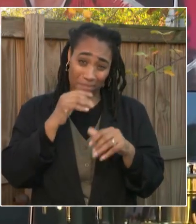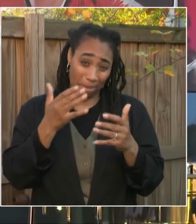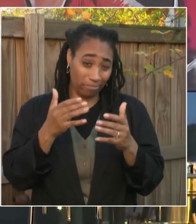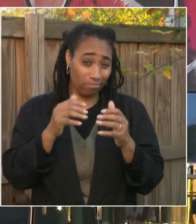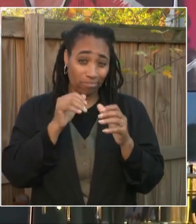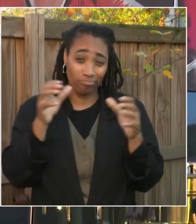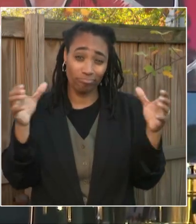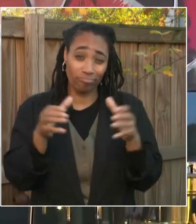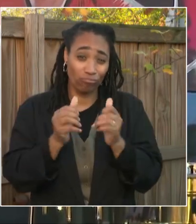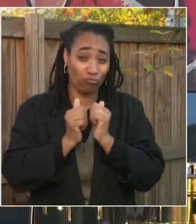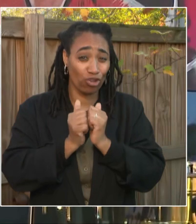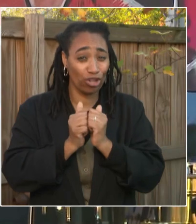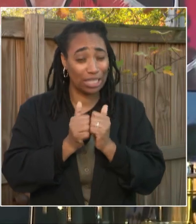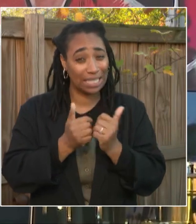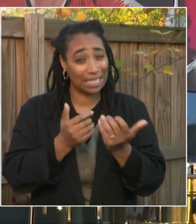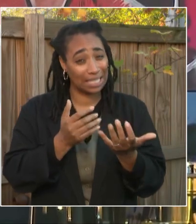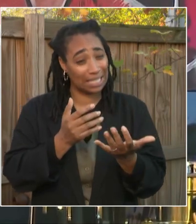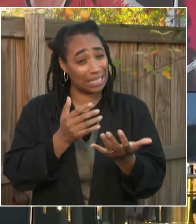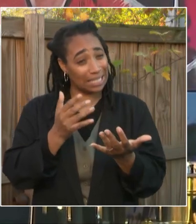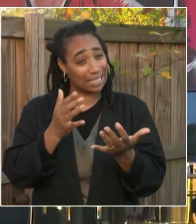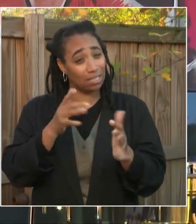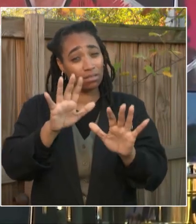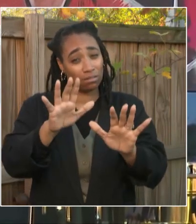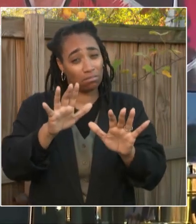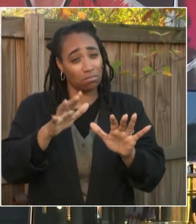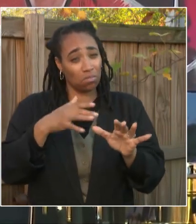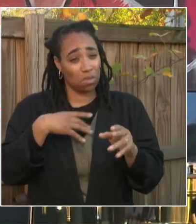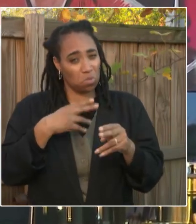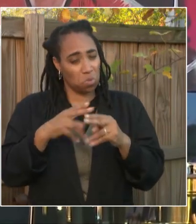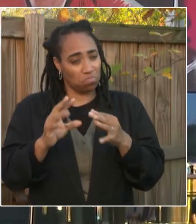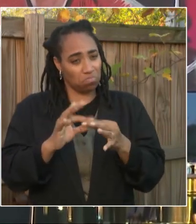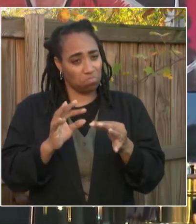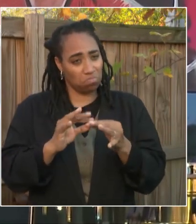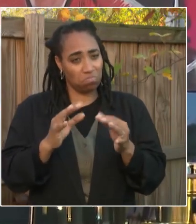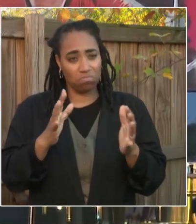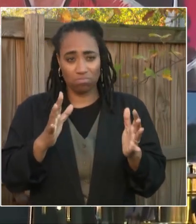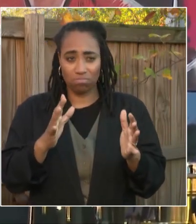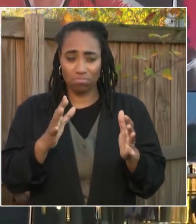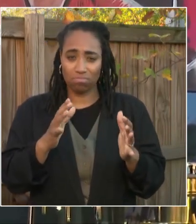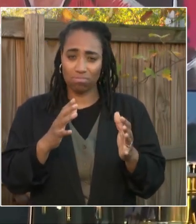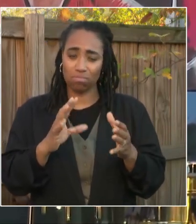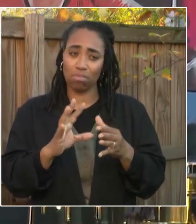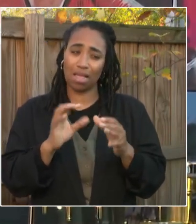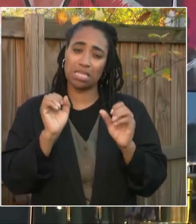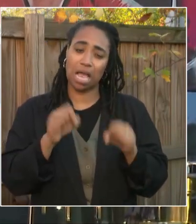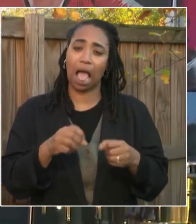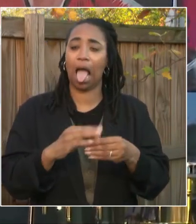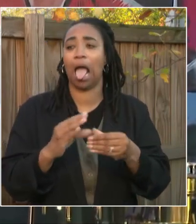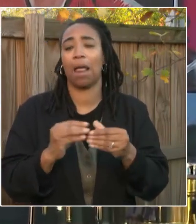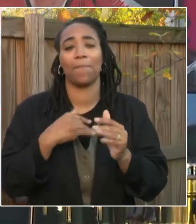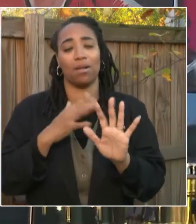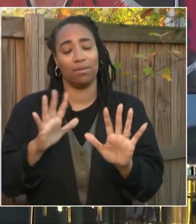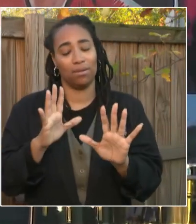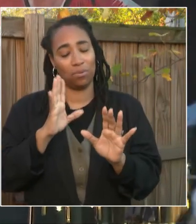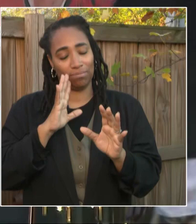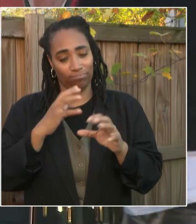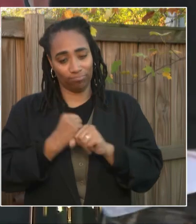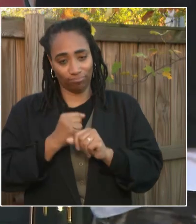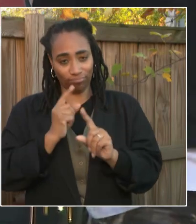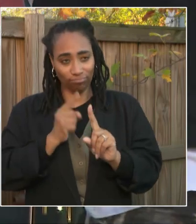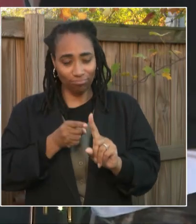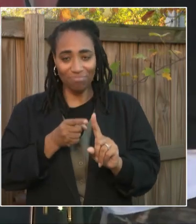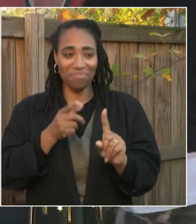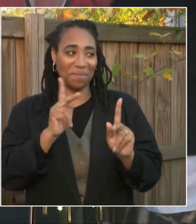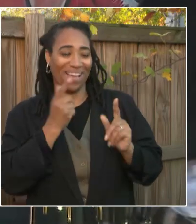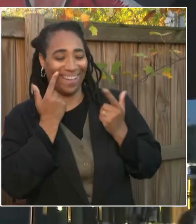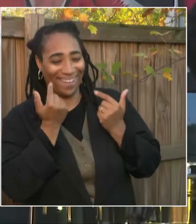Also, I'm gonna cut it short because I was gonna say a lot. I'm gonna cut it real short. But y'all see